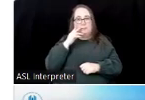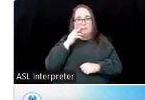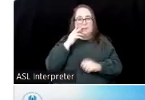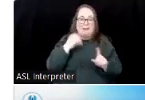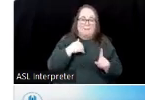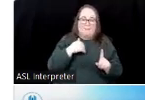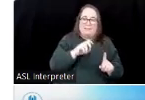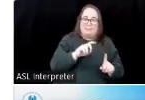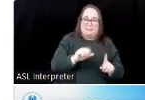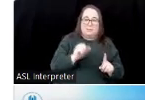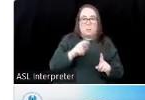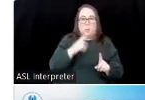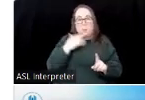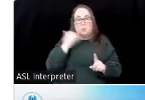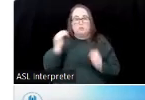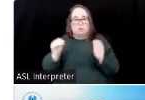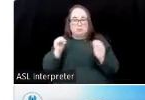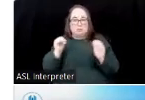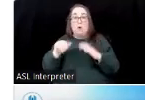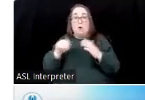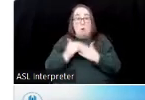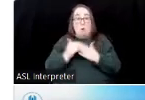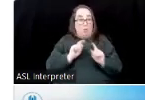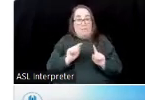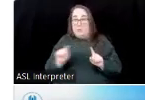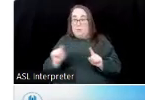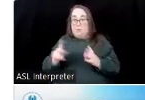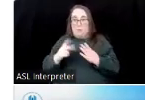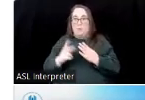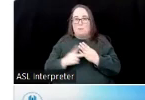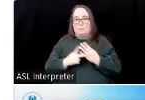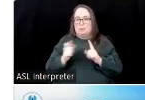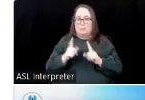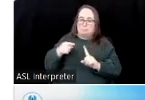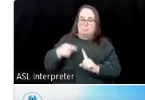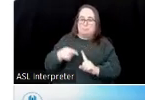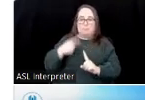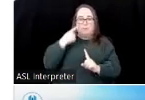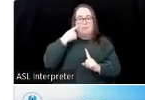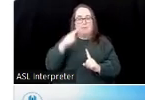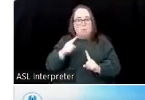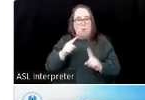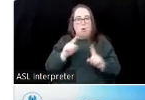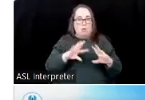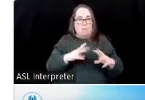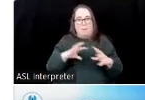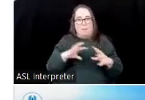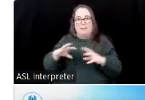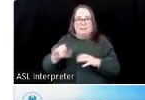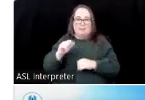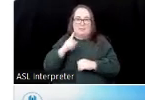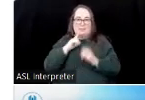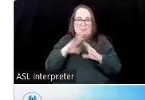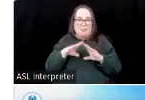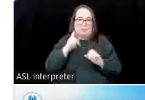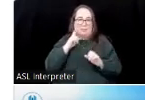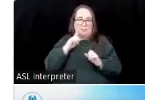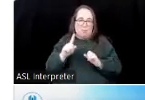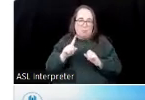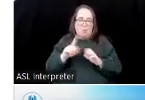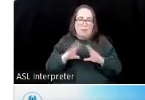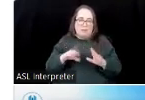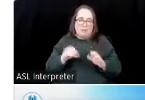older adults. And all of those programs are kind of targeted specifically to the populations that are the focus of the Housing and Services Resource